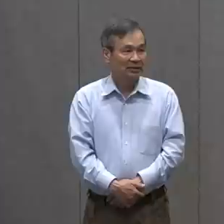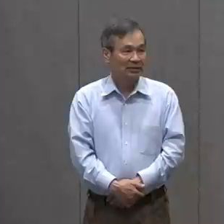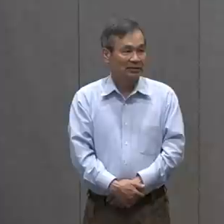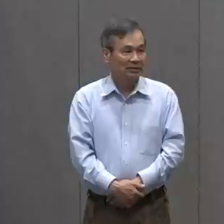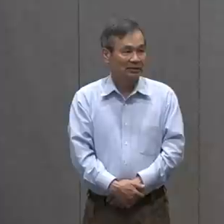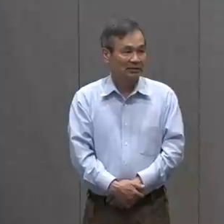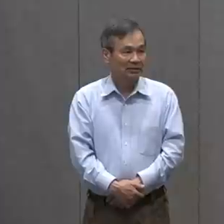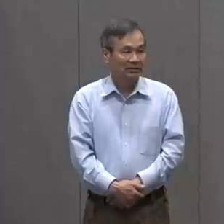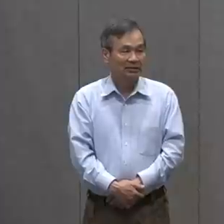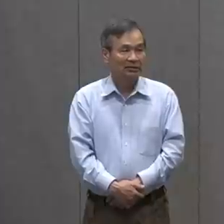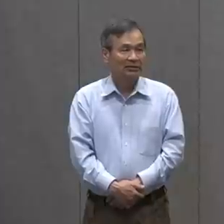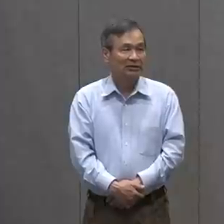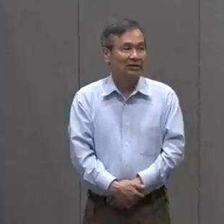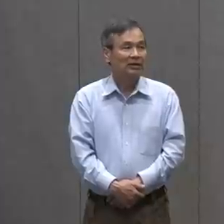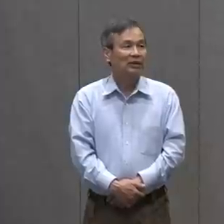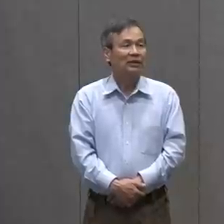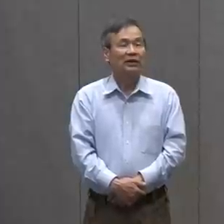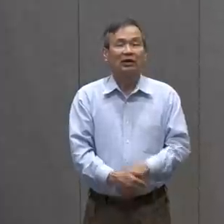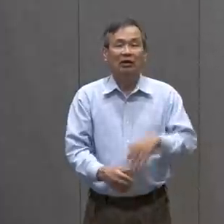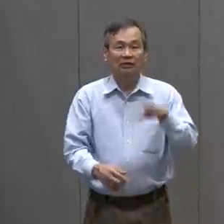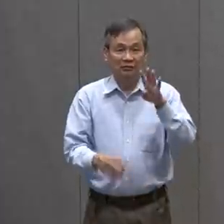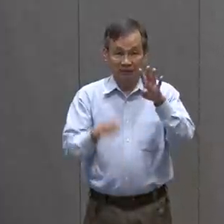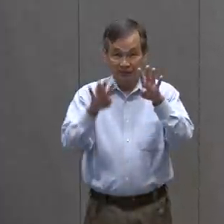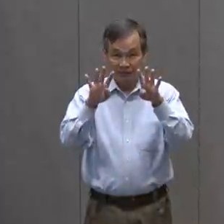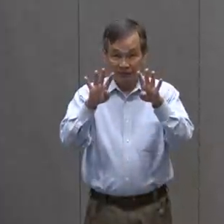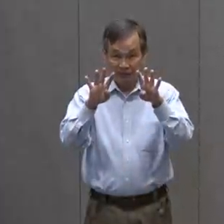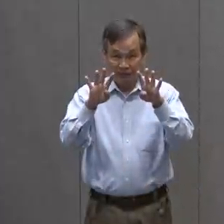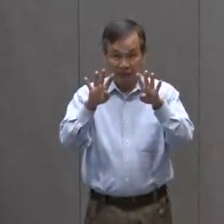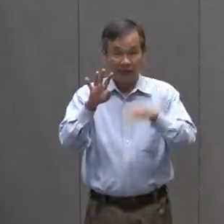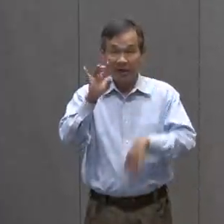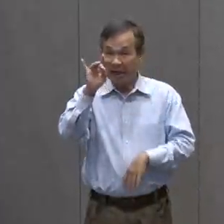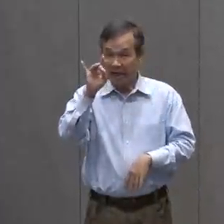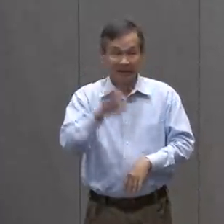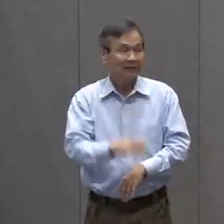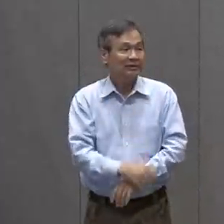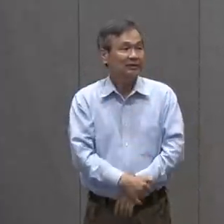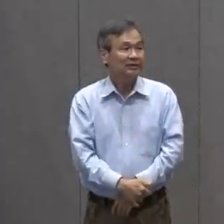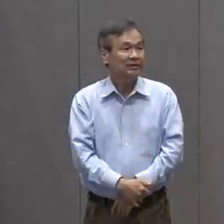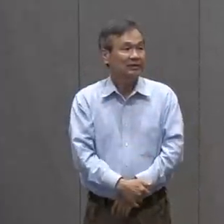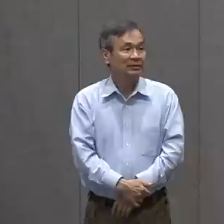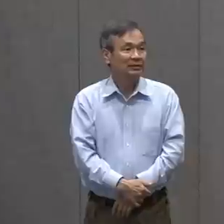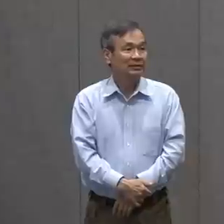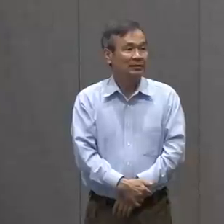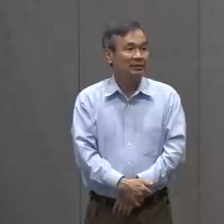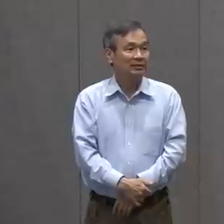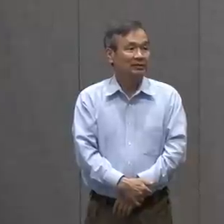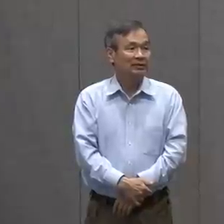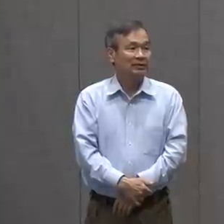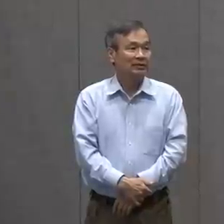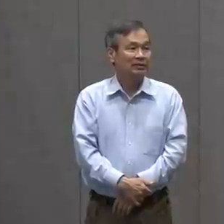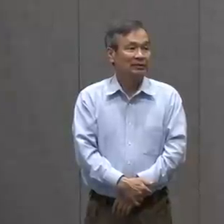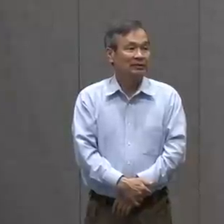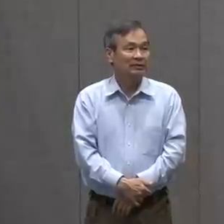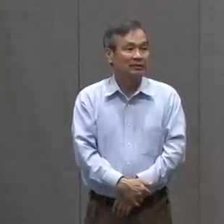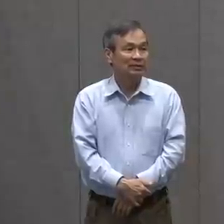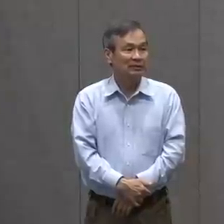again. That was kind of a weird roll. But I have a 4 and a 4, or 8. Let's see.